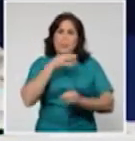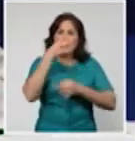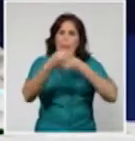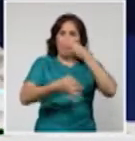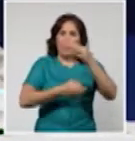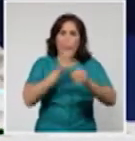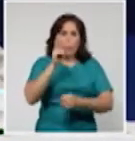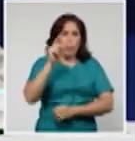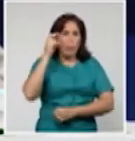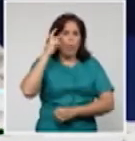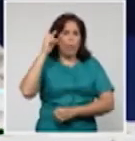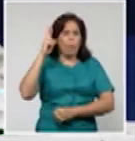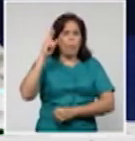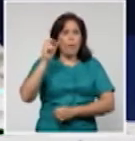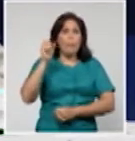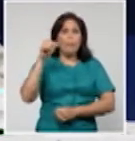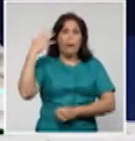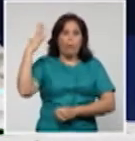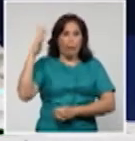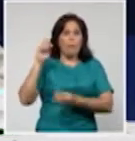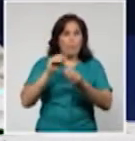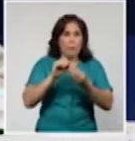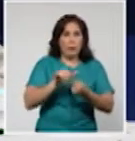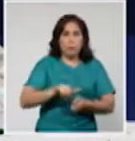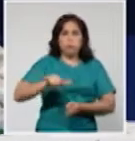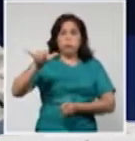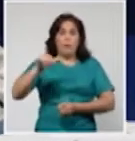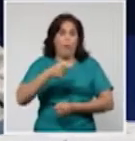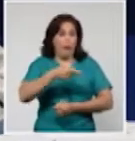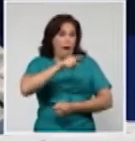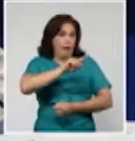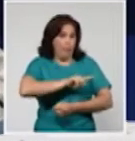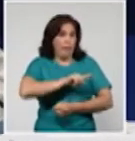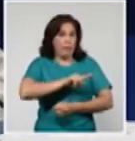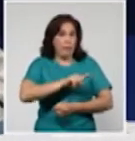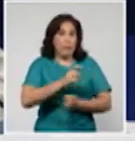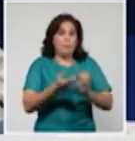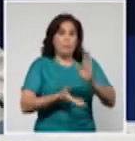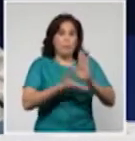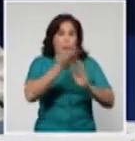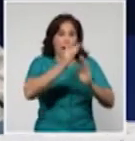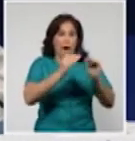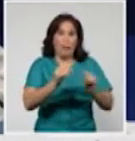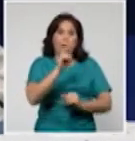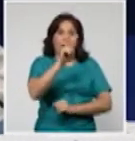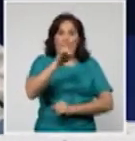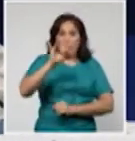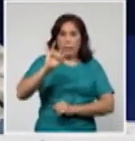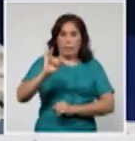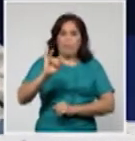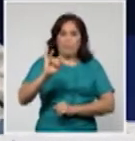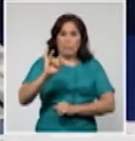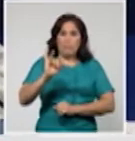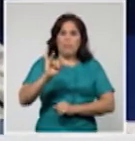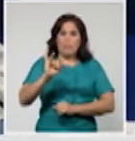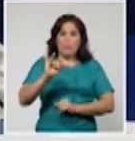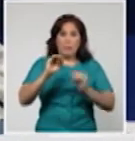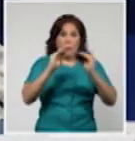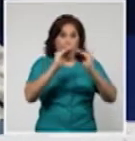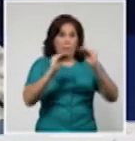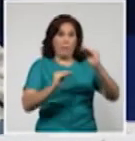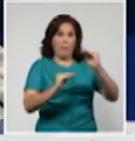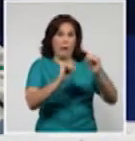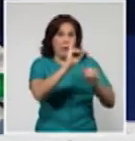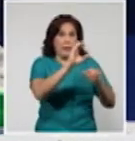of 2.37%, which, compared with the regional rate of 3.52%